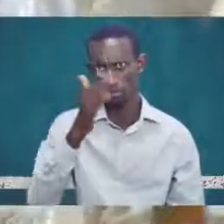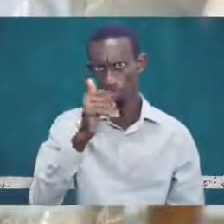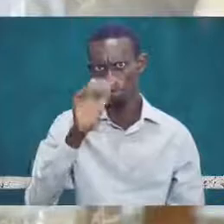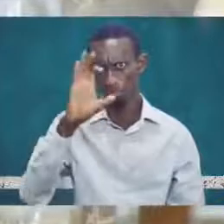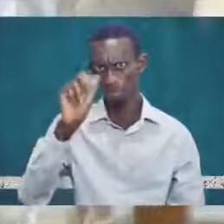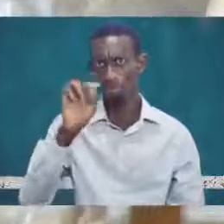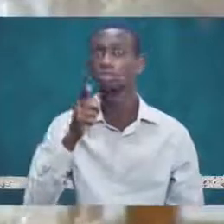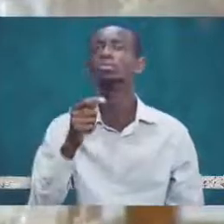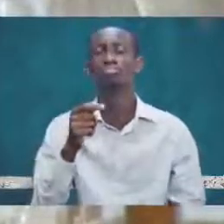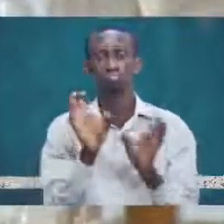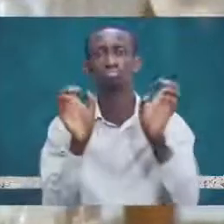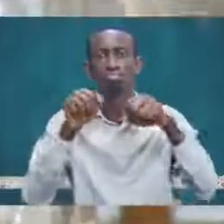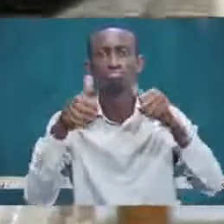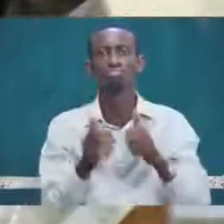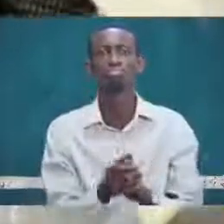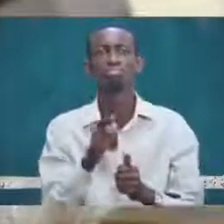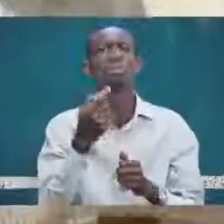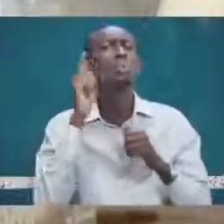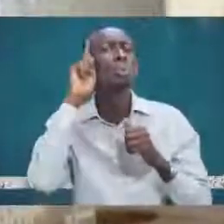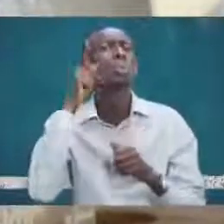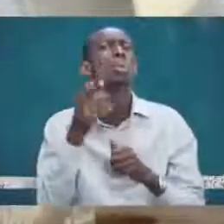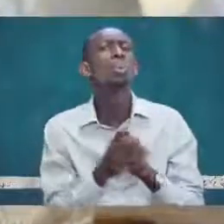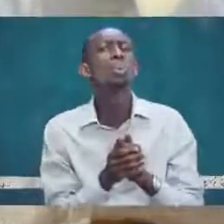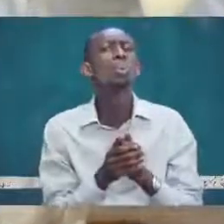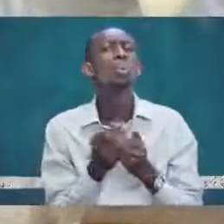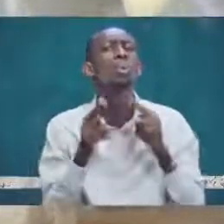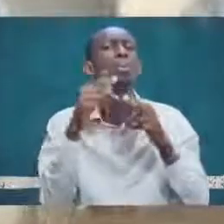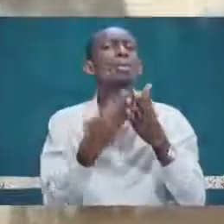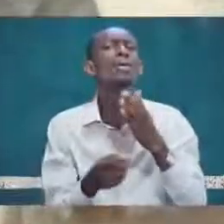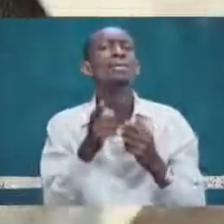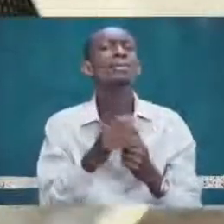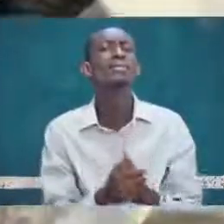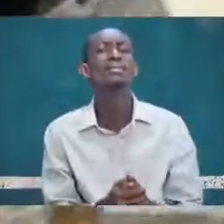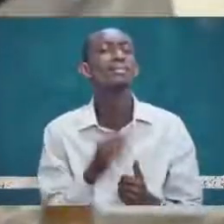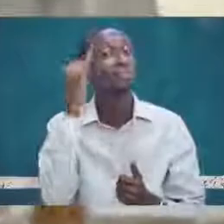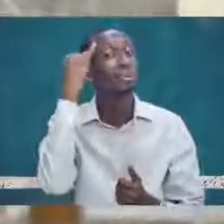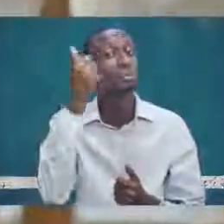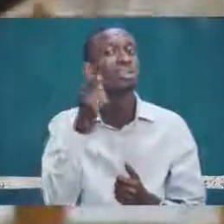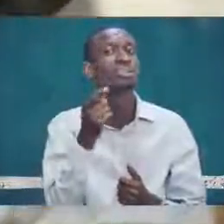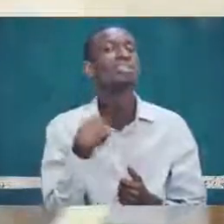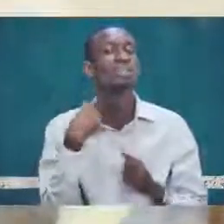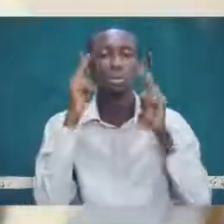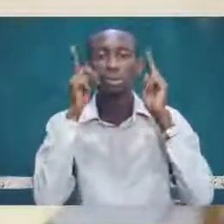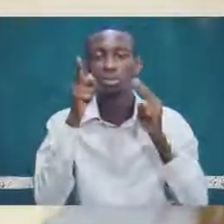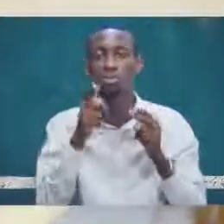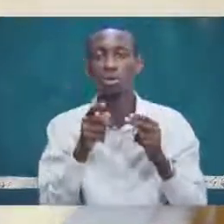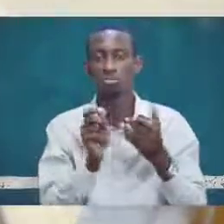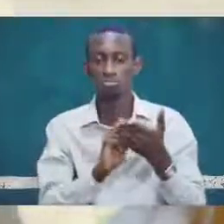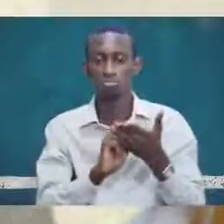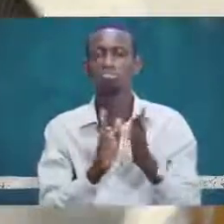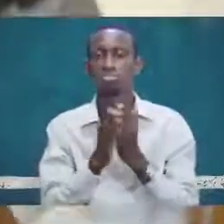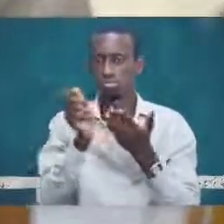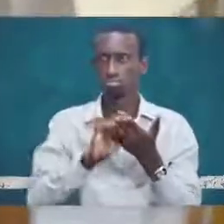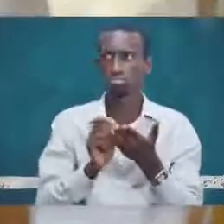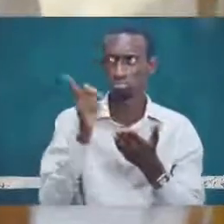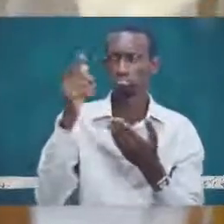Can you suggest and write the equation there? I hope if you have your notebook with you and write the